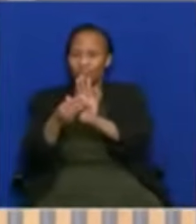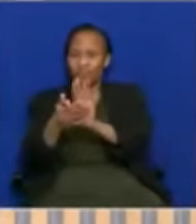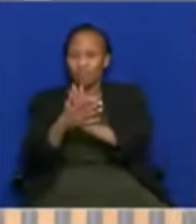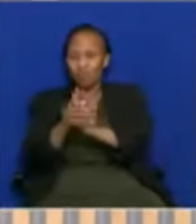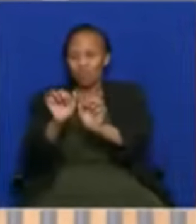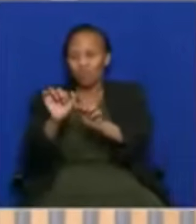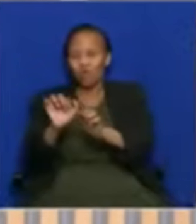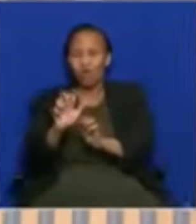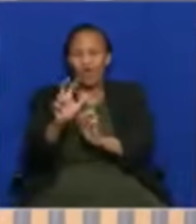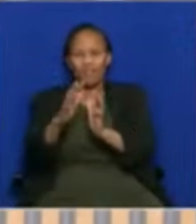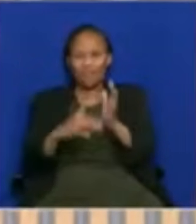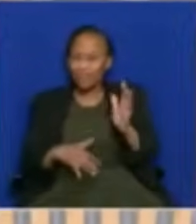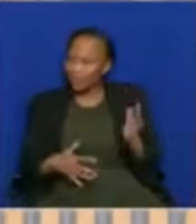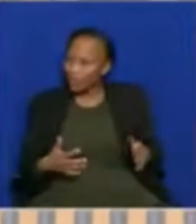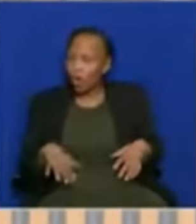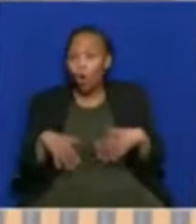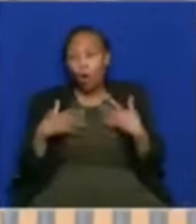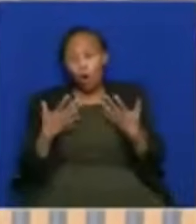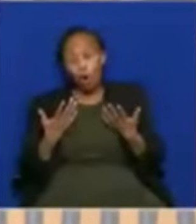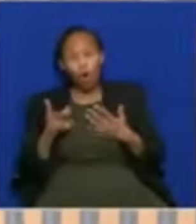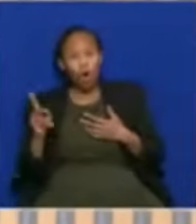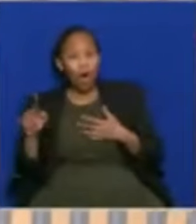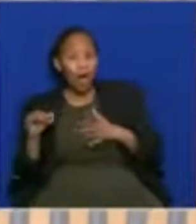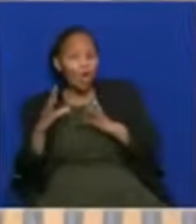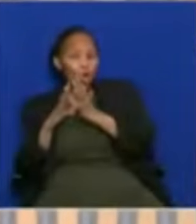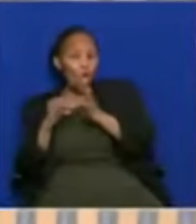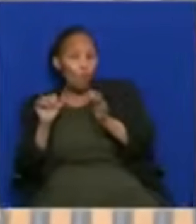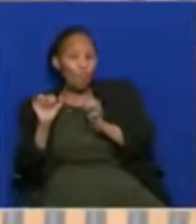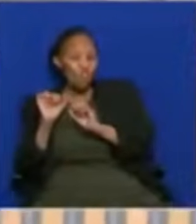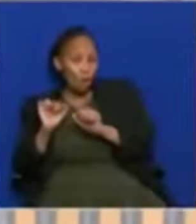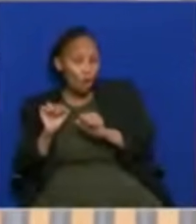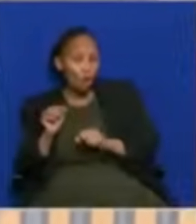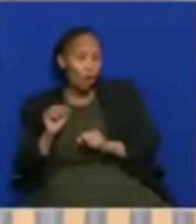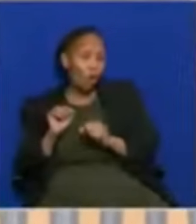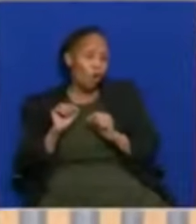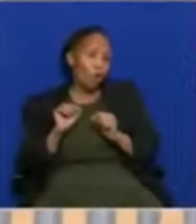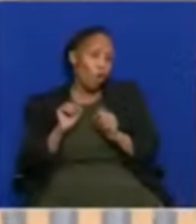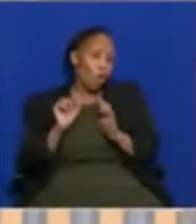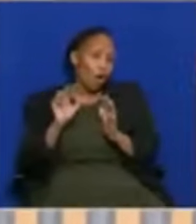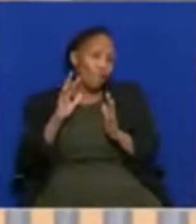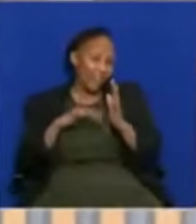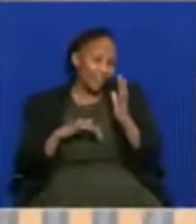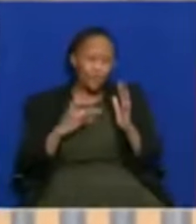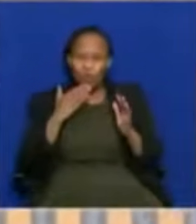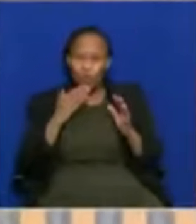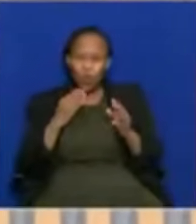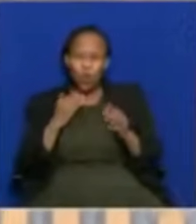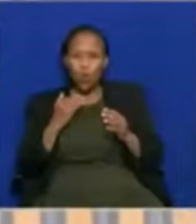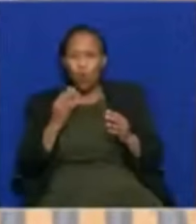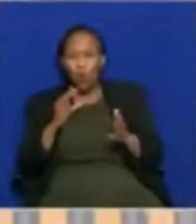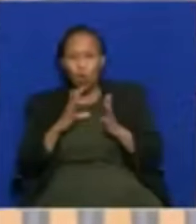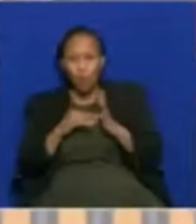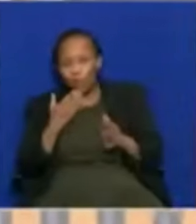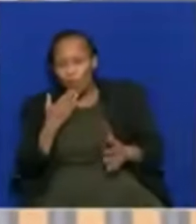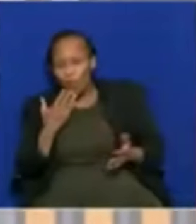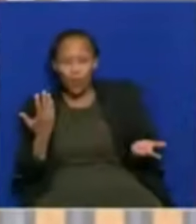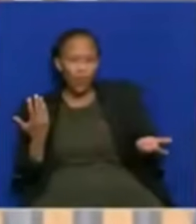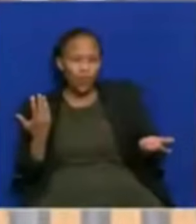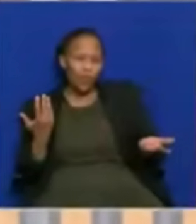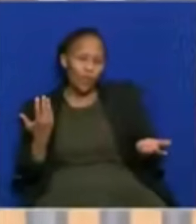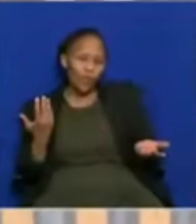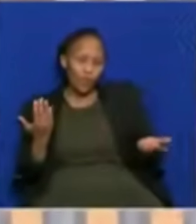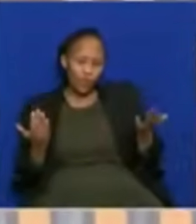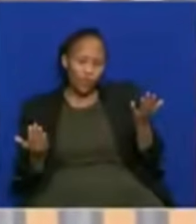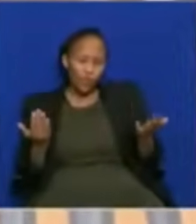your affidavit? Thank you, Chair, Commissioners. It's part of mine because I know the environment, I worked with it, I know the technical